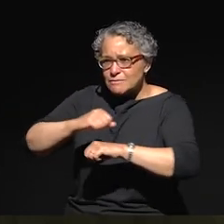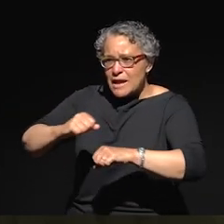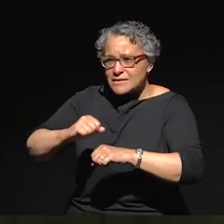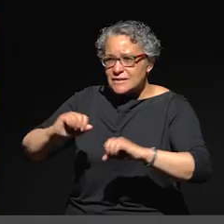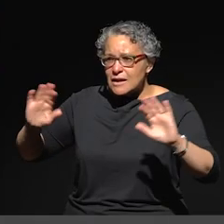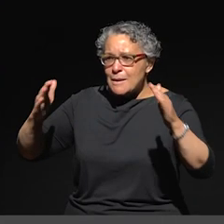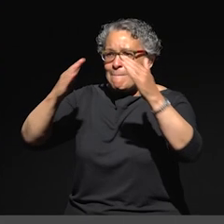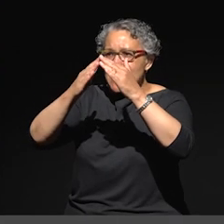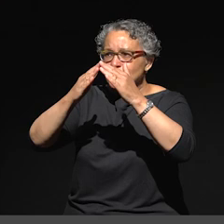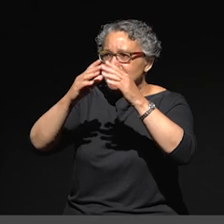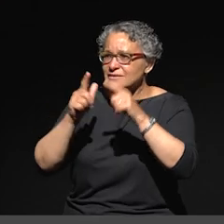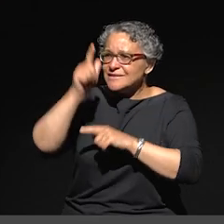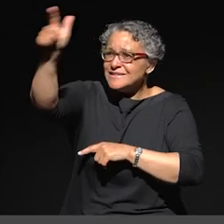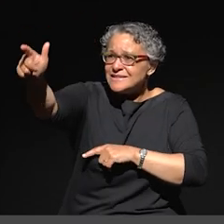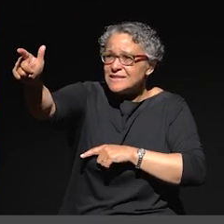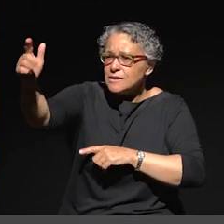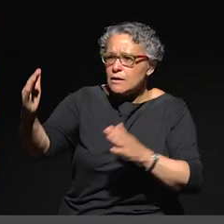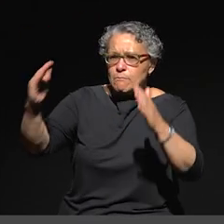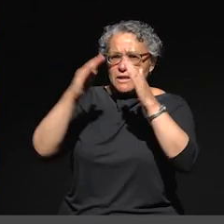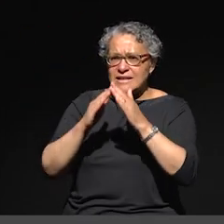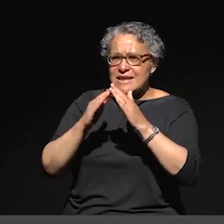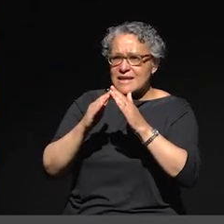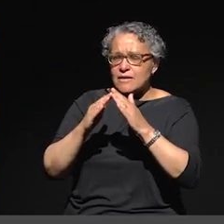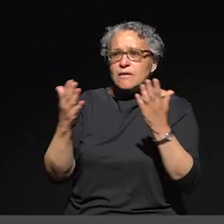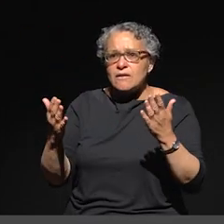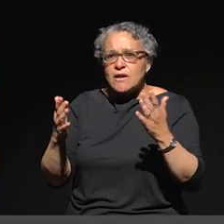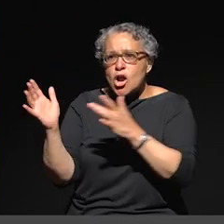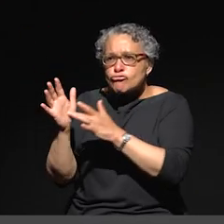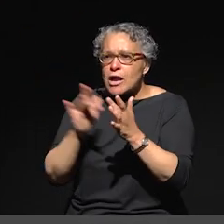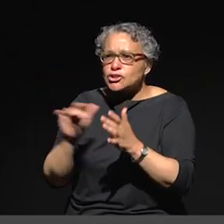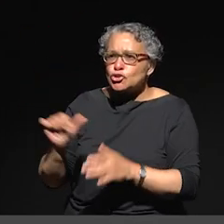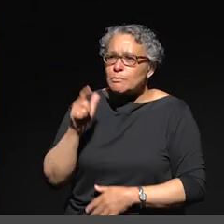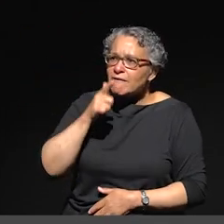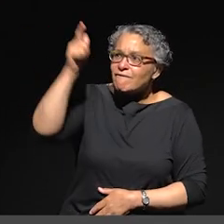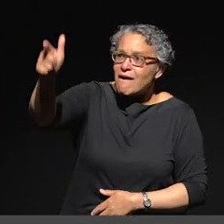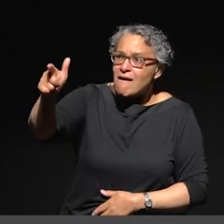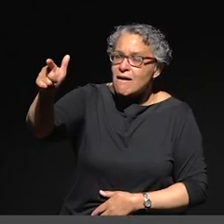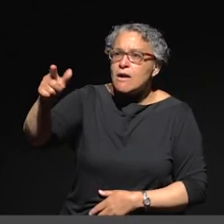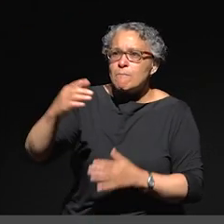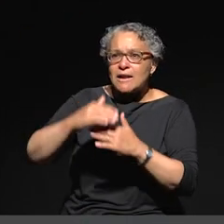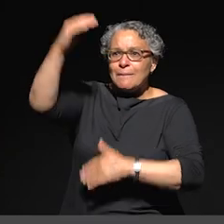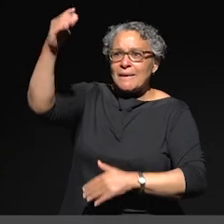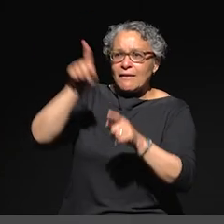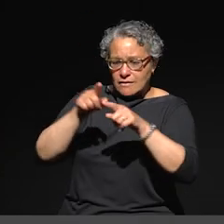time is right next to them. It's a very low mountain in a way, and Christ, who's supposed to be far away, is almost as big as they are. I mean,